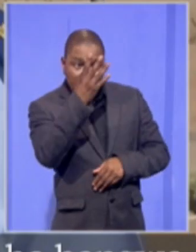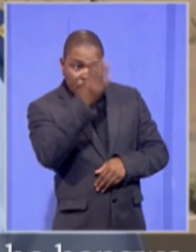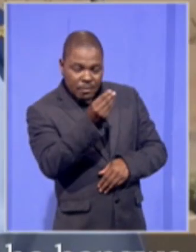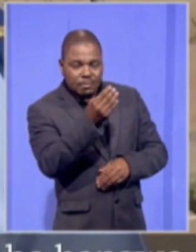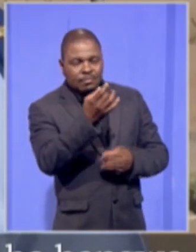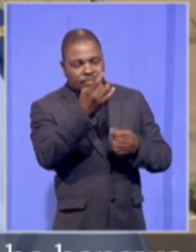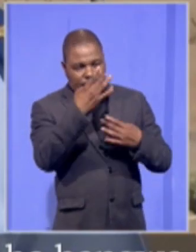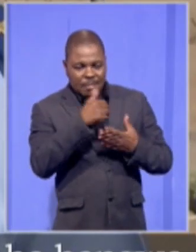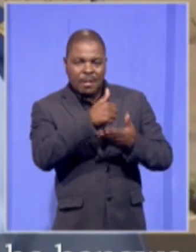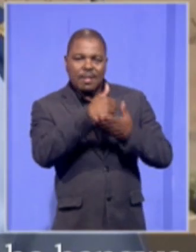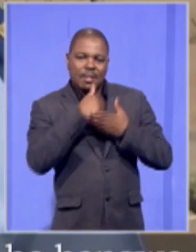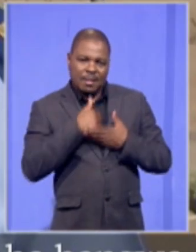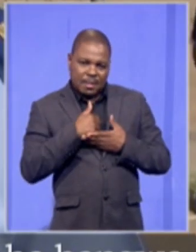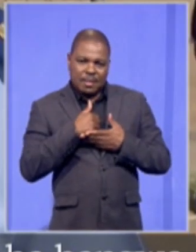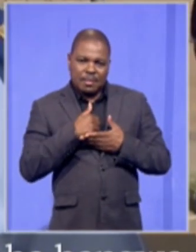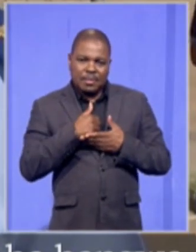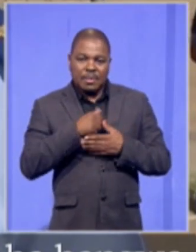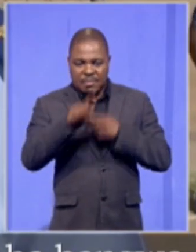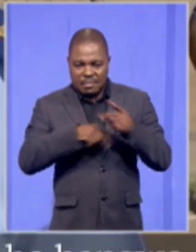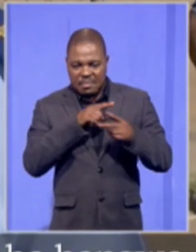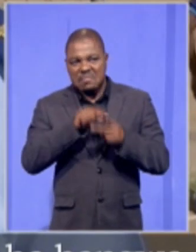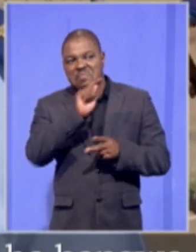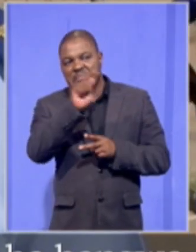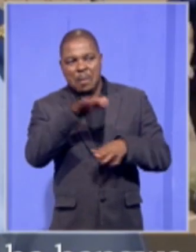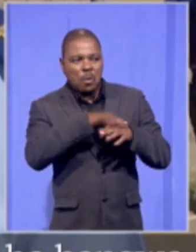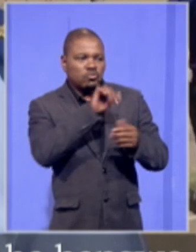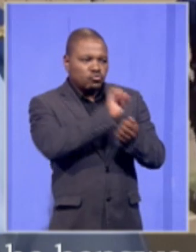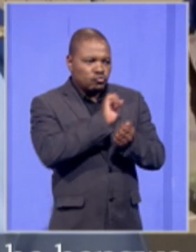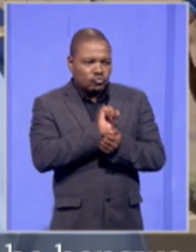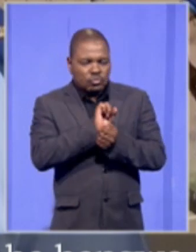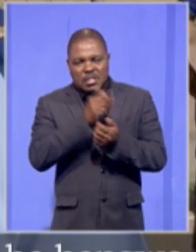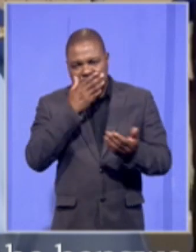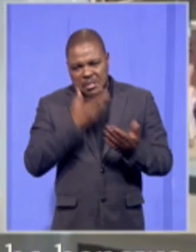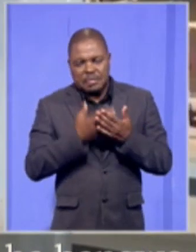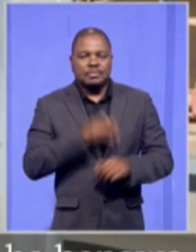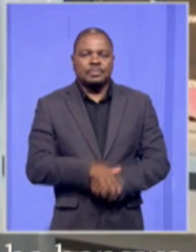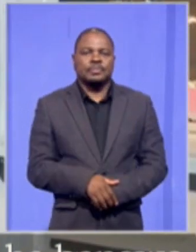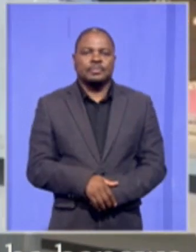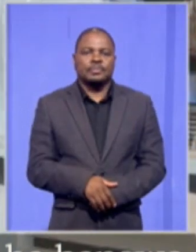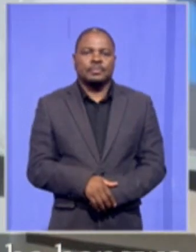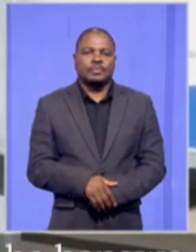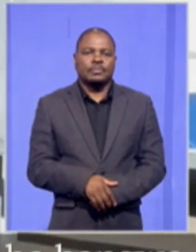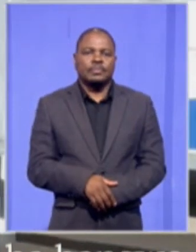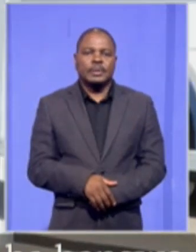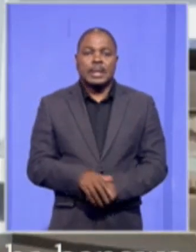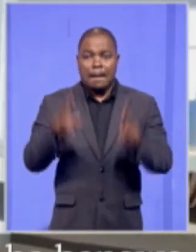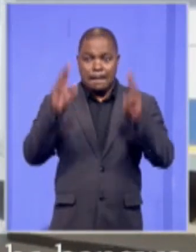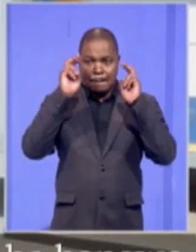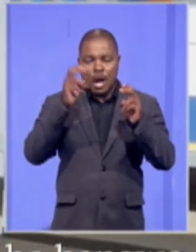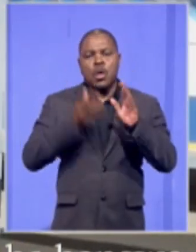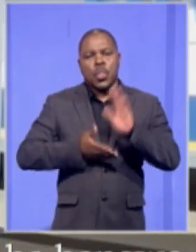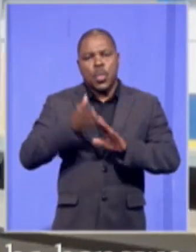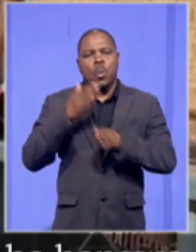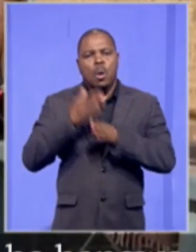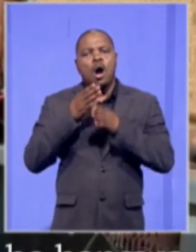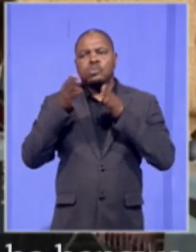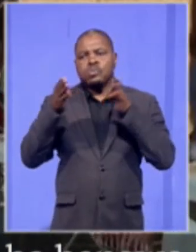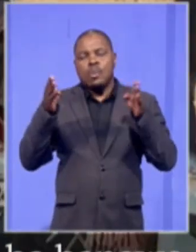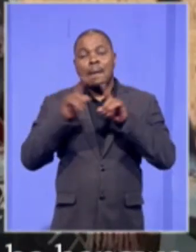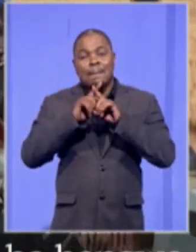anything that can assist in bringing this matter into rest. Le fa gone dibese di tsamaya bakgweetsi